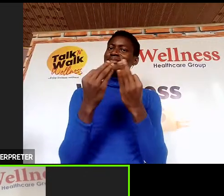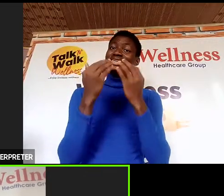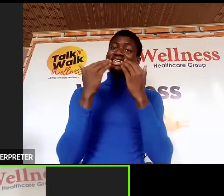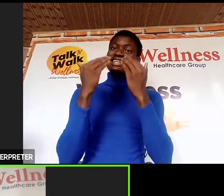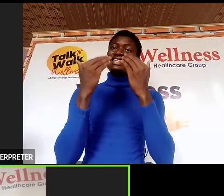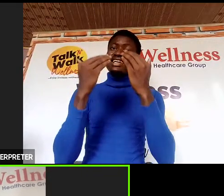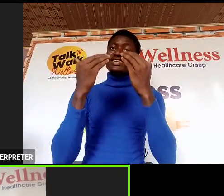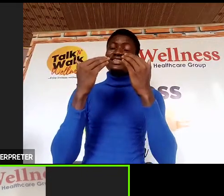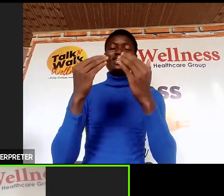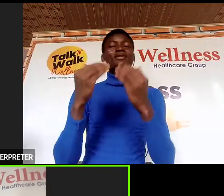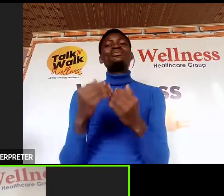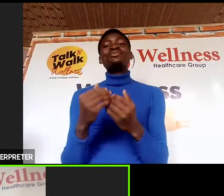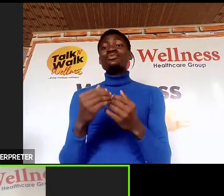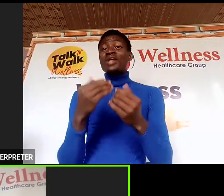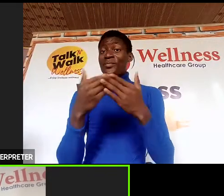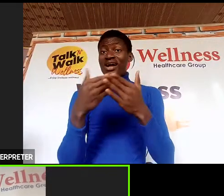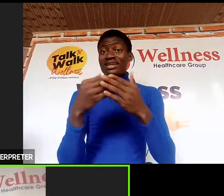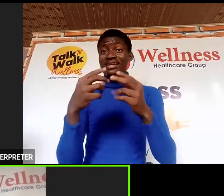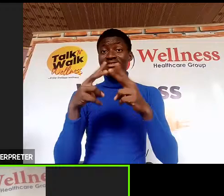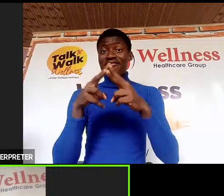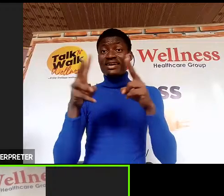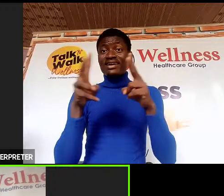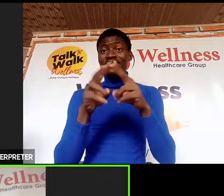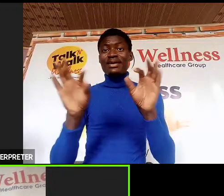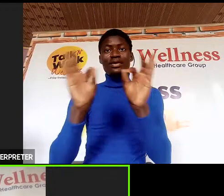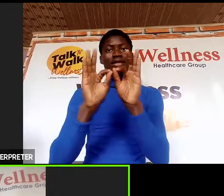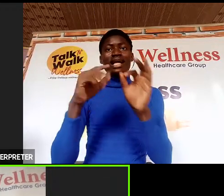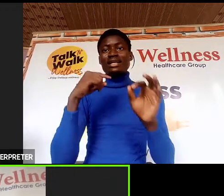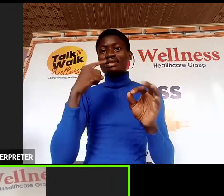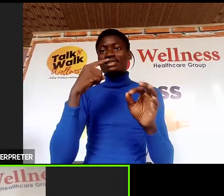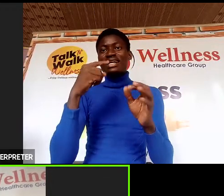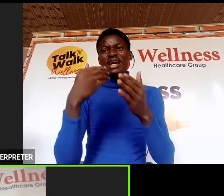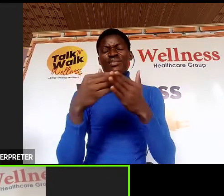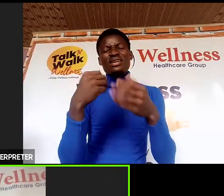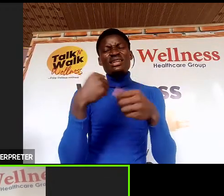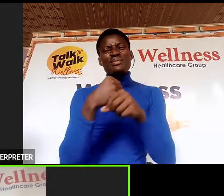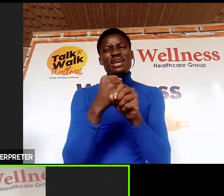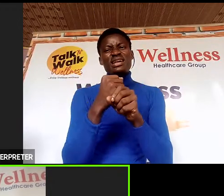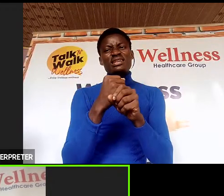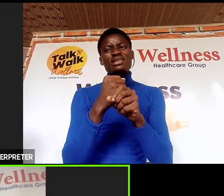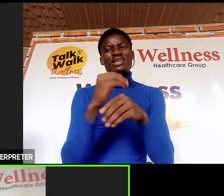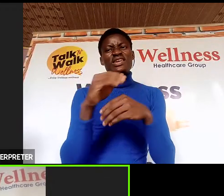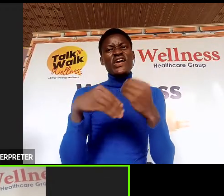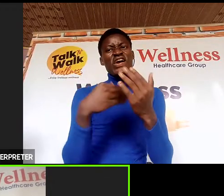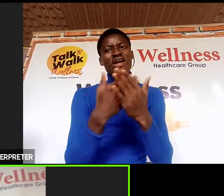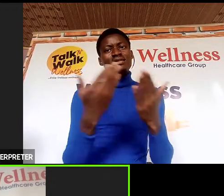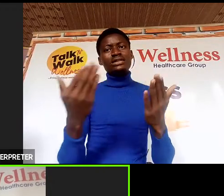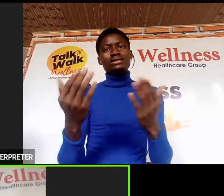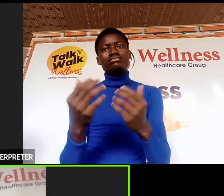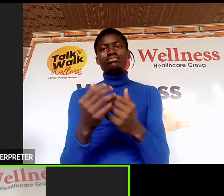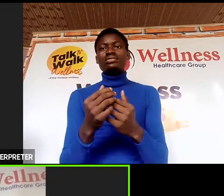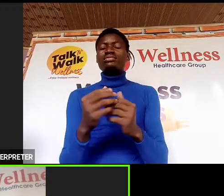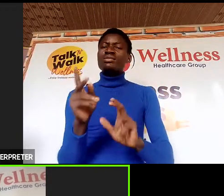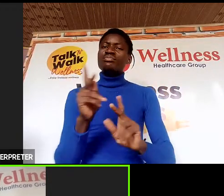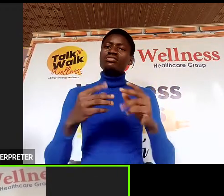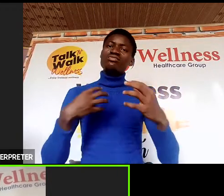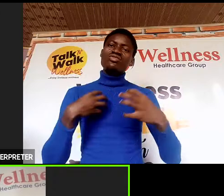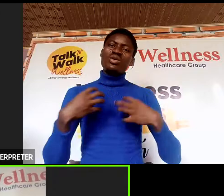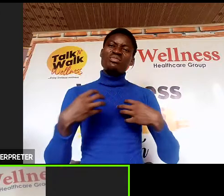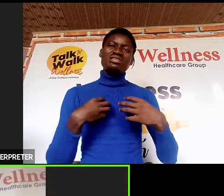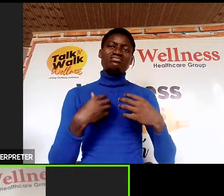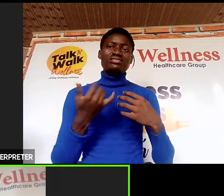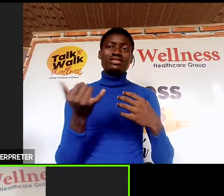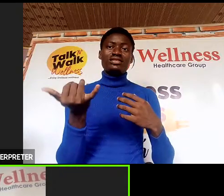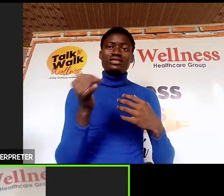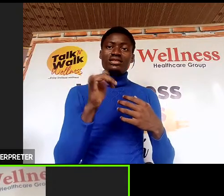important because just like we said, money so people said they are not seeing this live on YouTube. I don't know what is happening. I hope